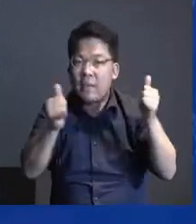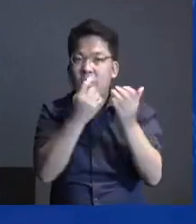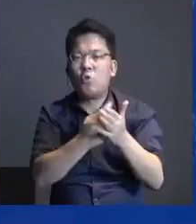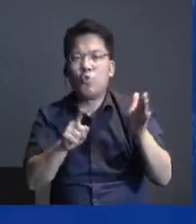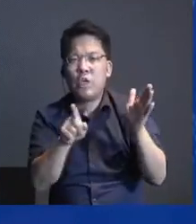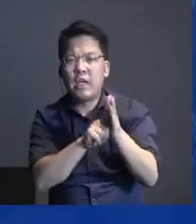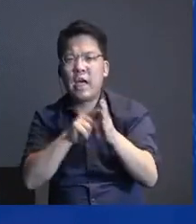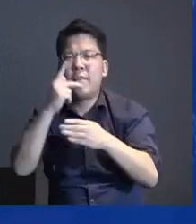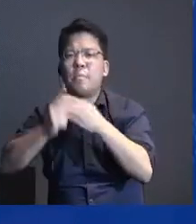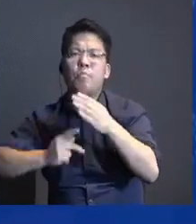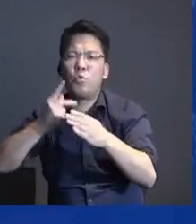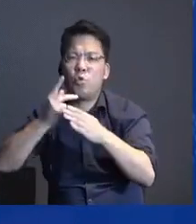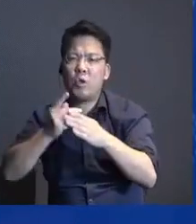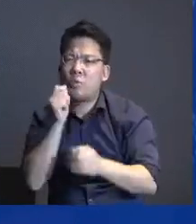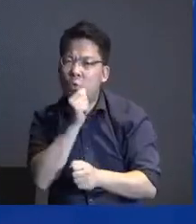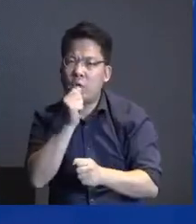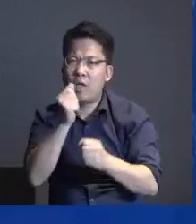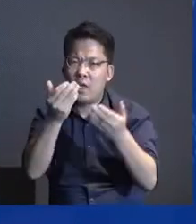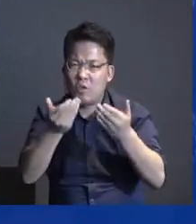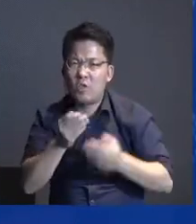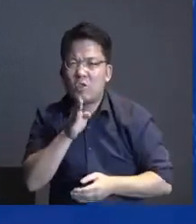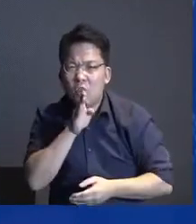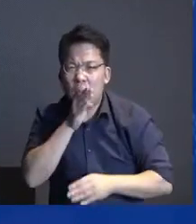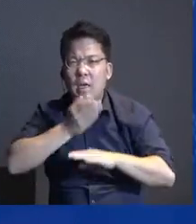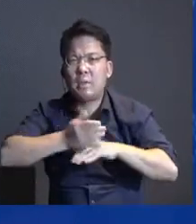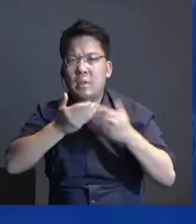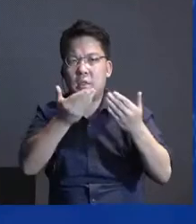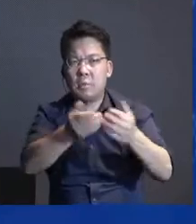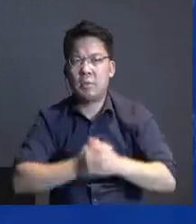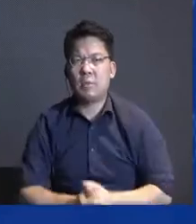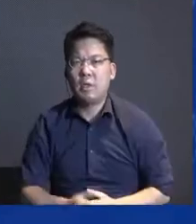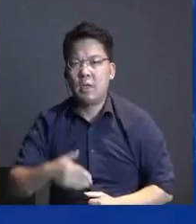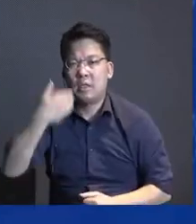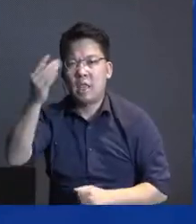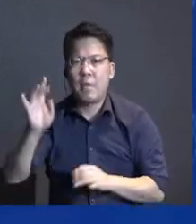to talk about her project in Thailand.